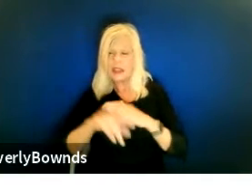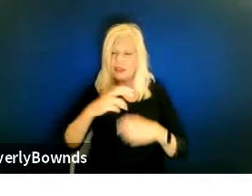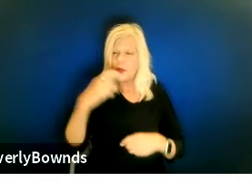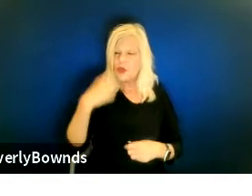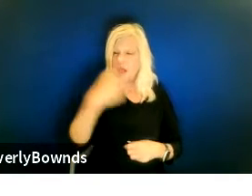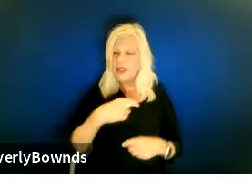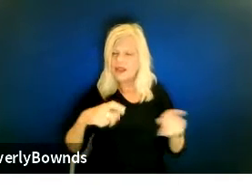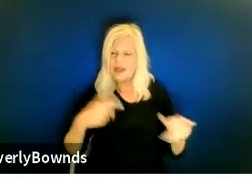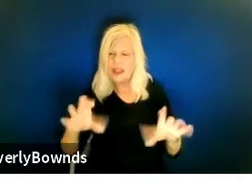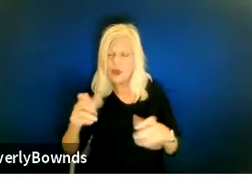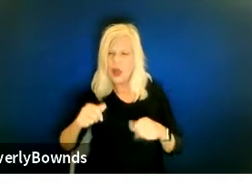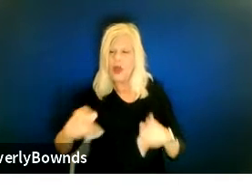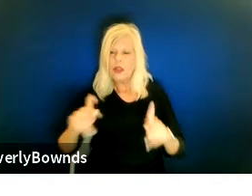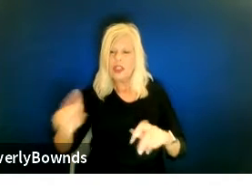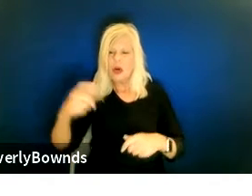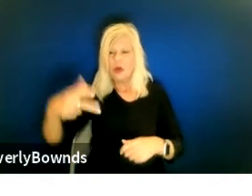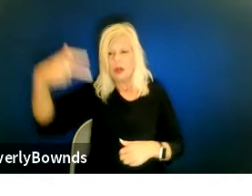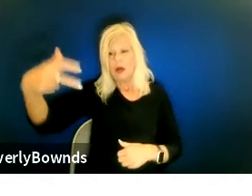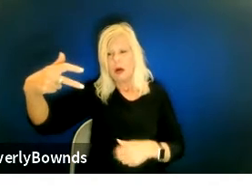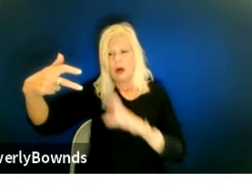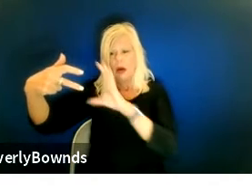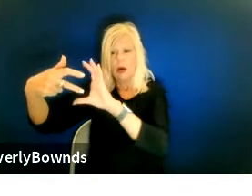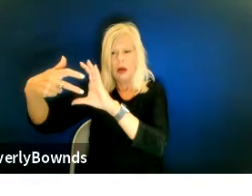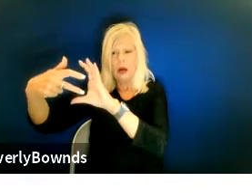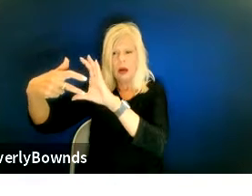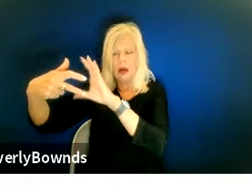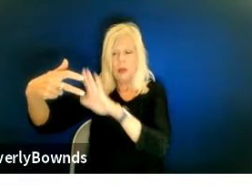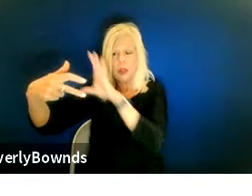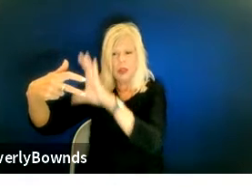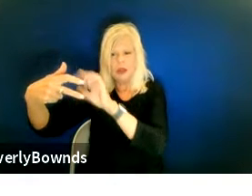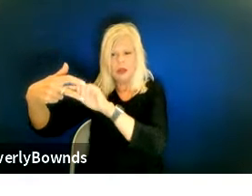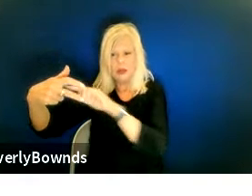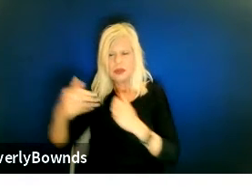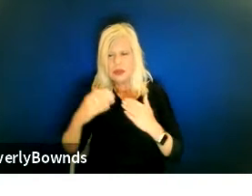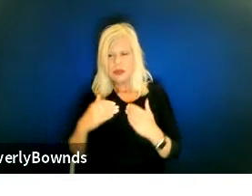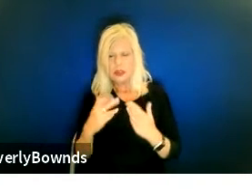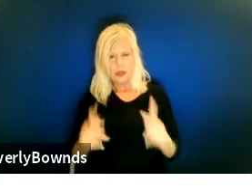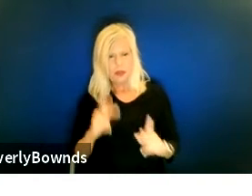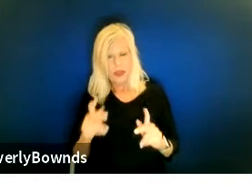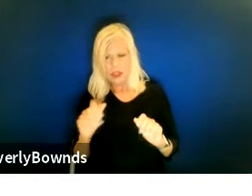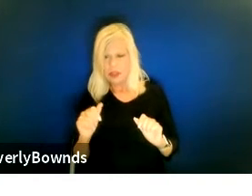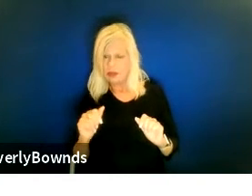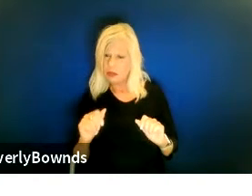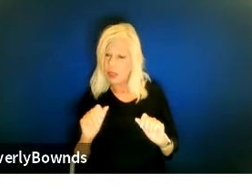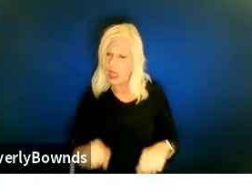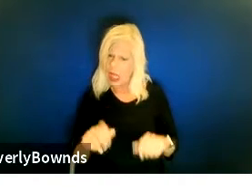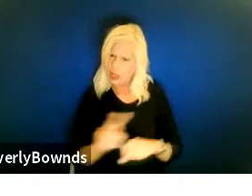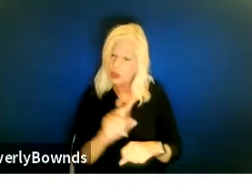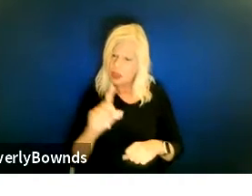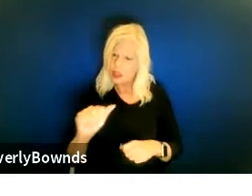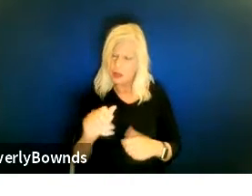because they thought it would be a deterrent from individuals who are able-bodied using that equipment when someone with a disability was